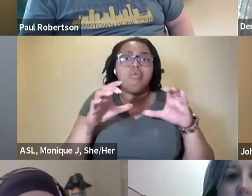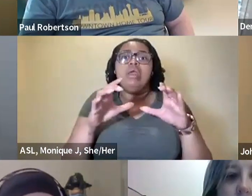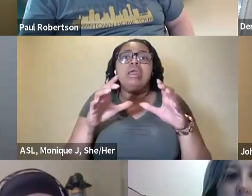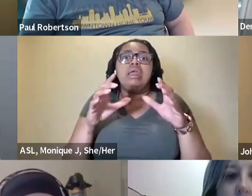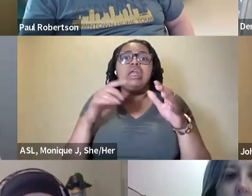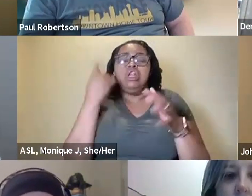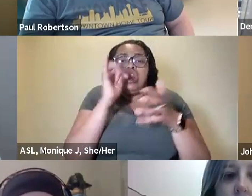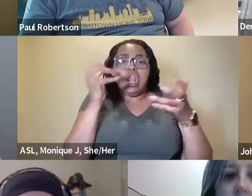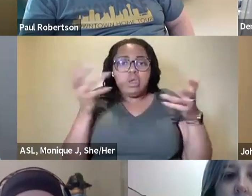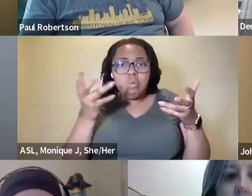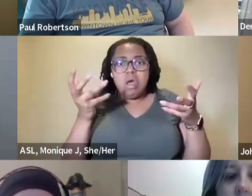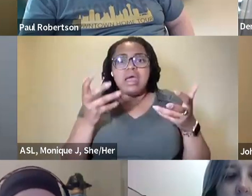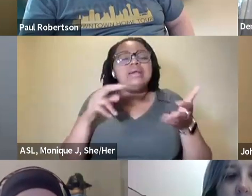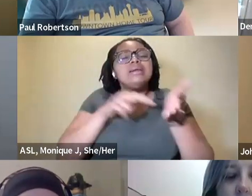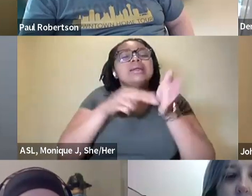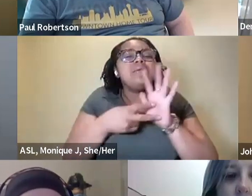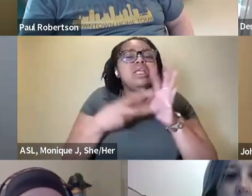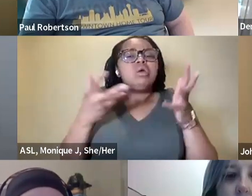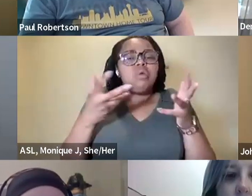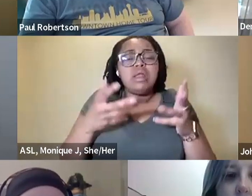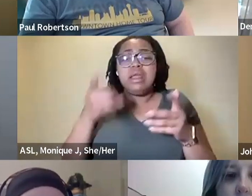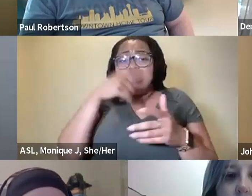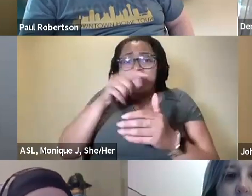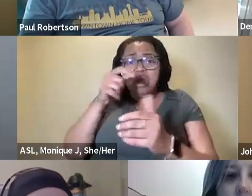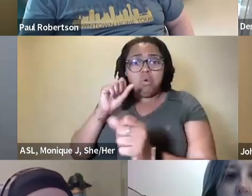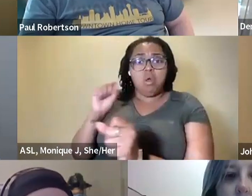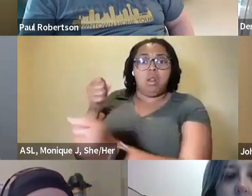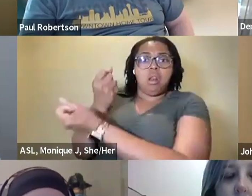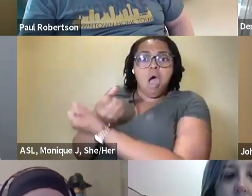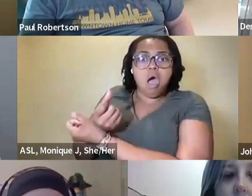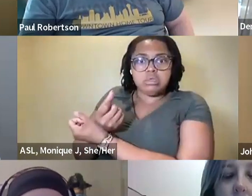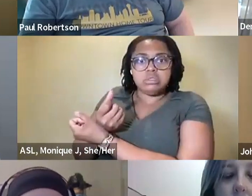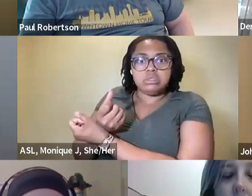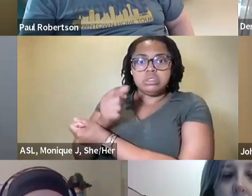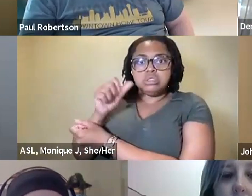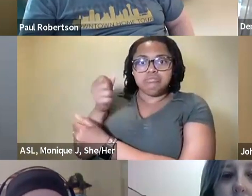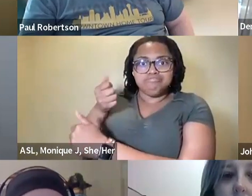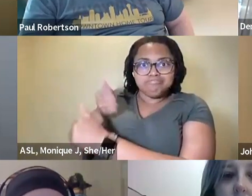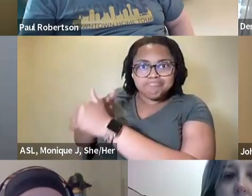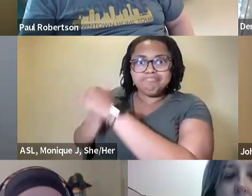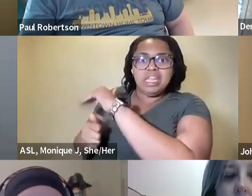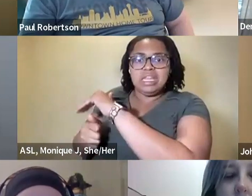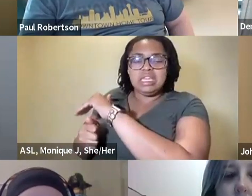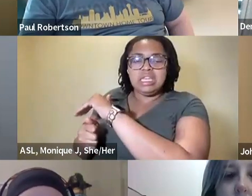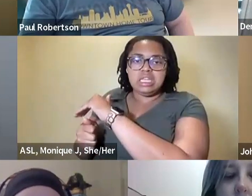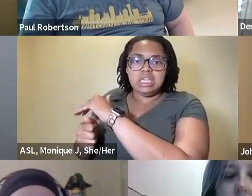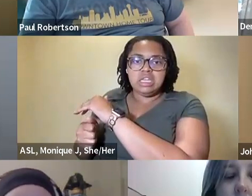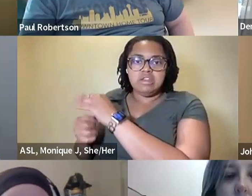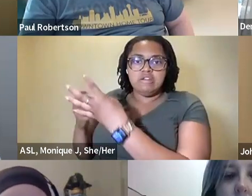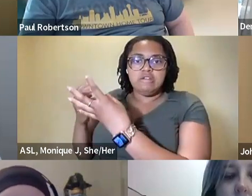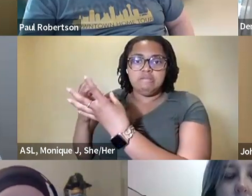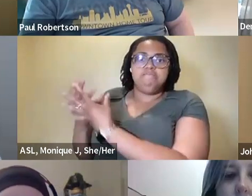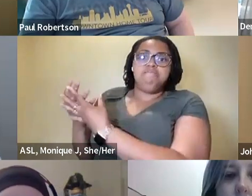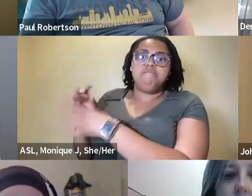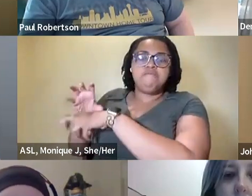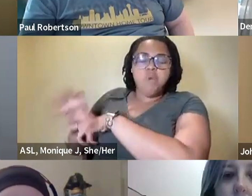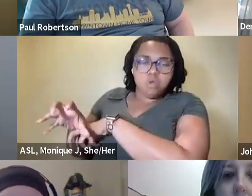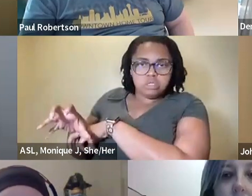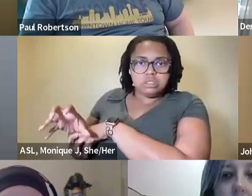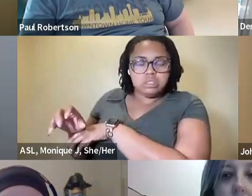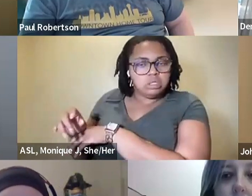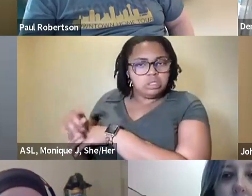in institutions, hidden from others, and regarded as something to be feared